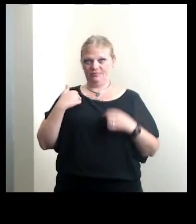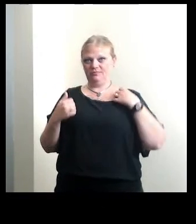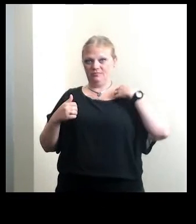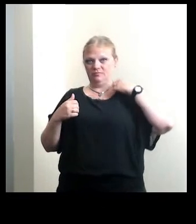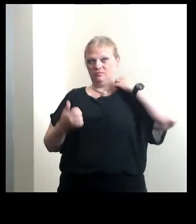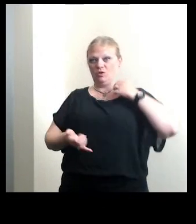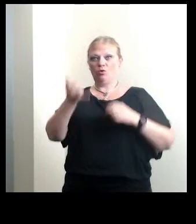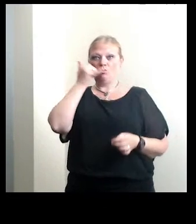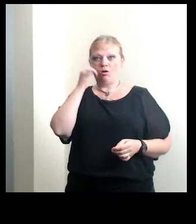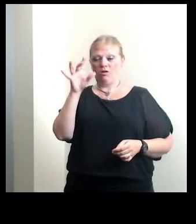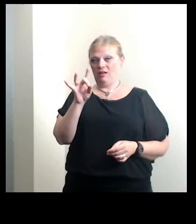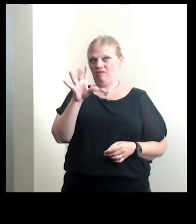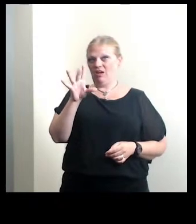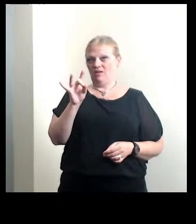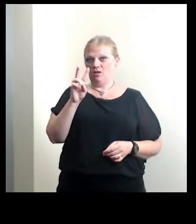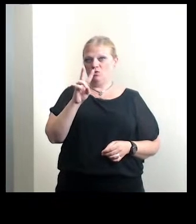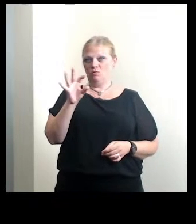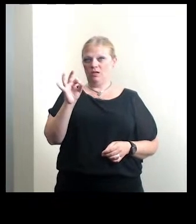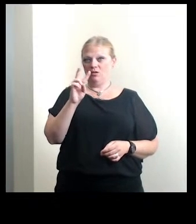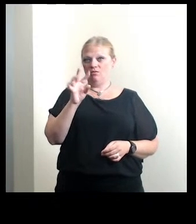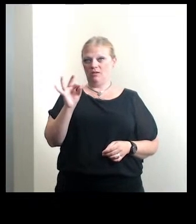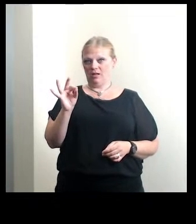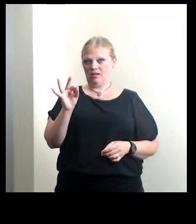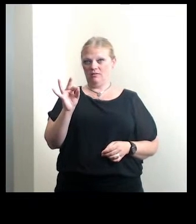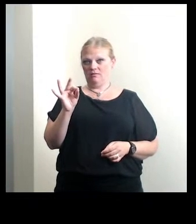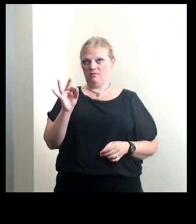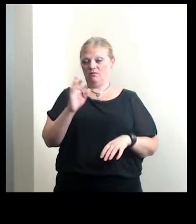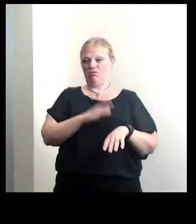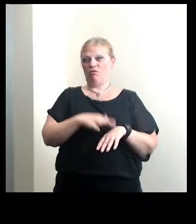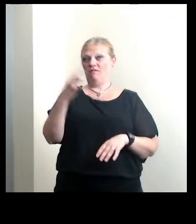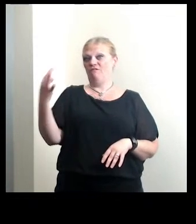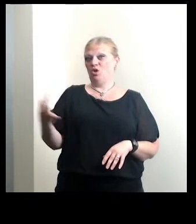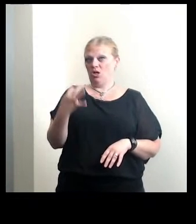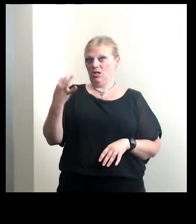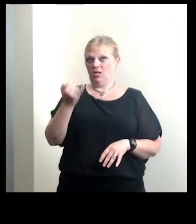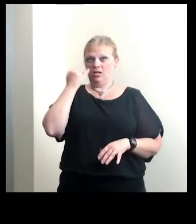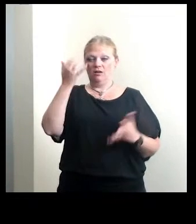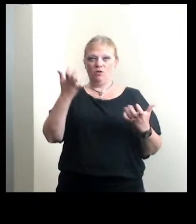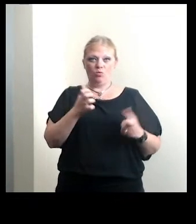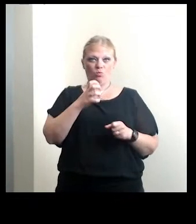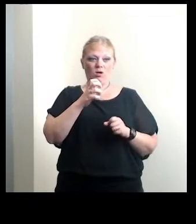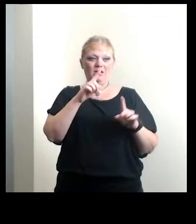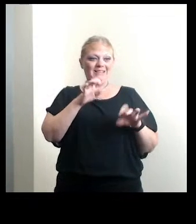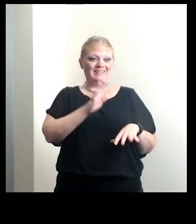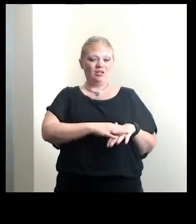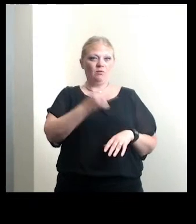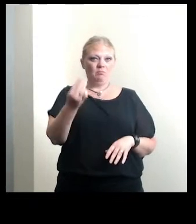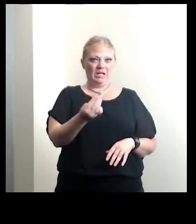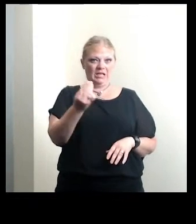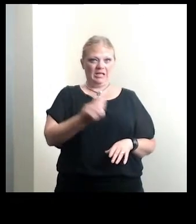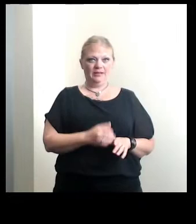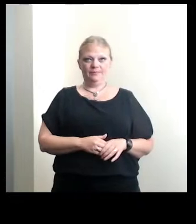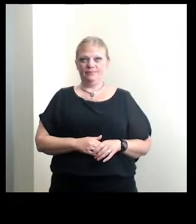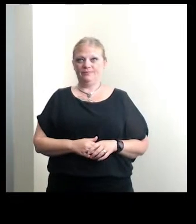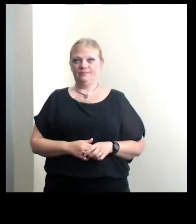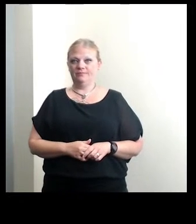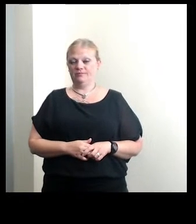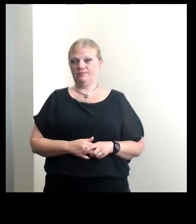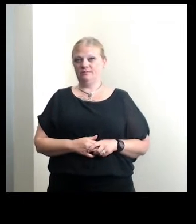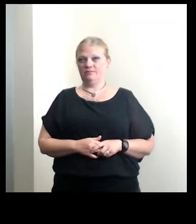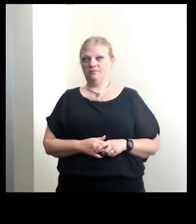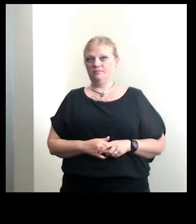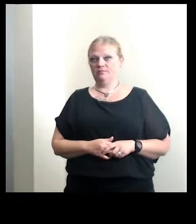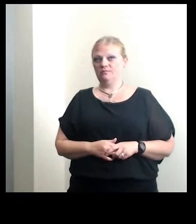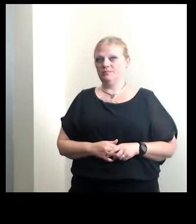give us a call at 858-2929 on Friday if you want a test on Monday. Just